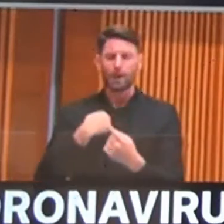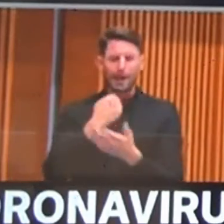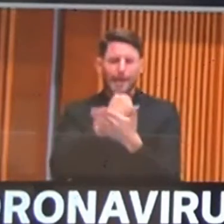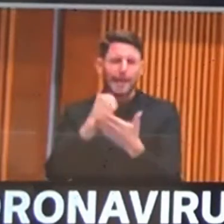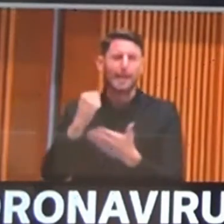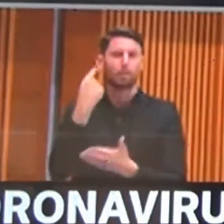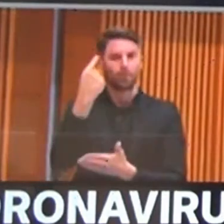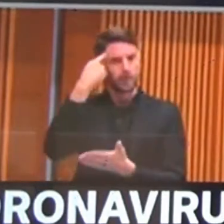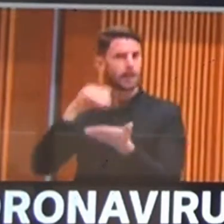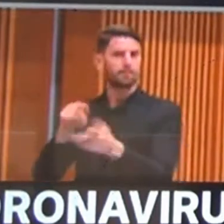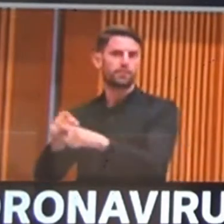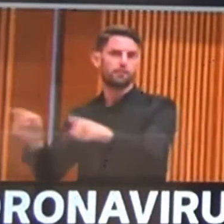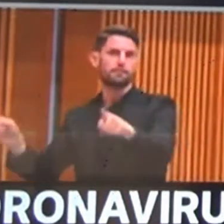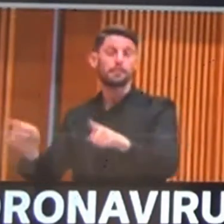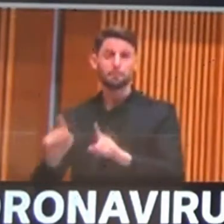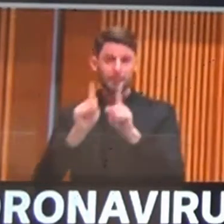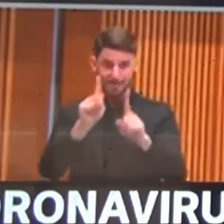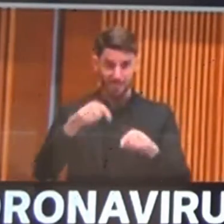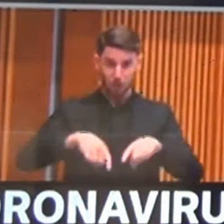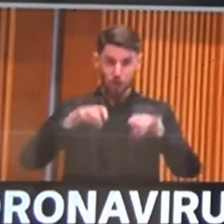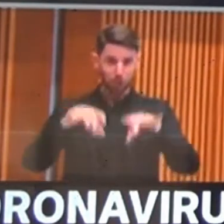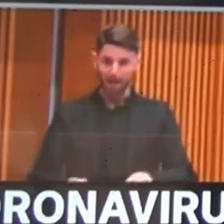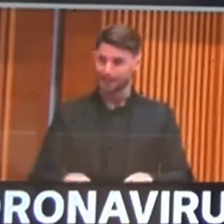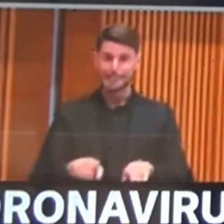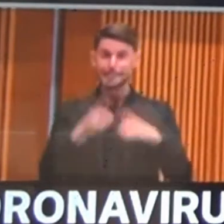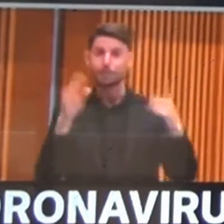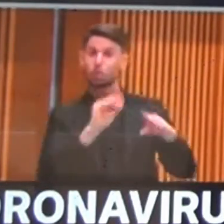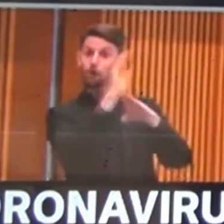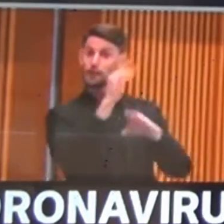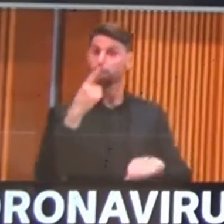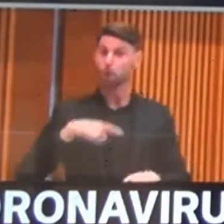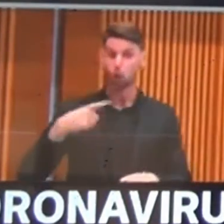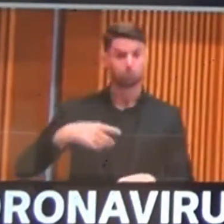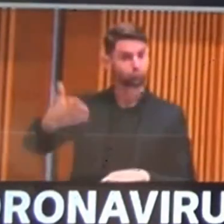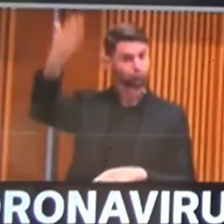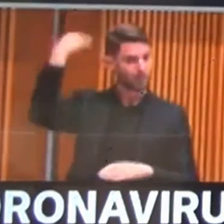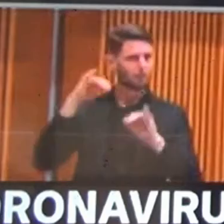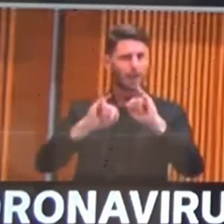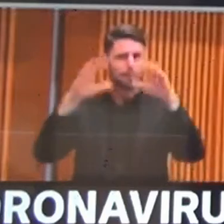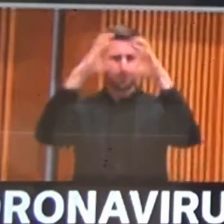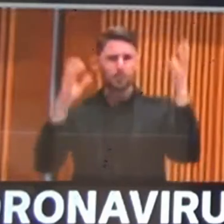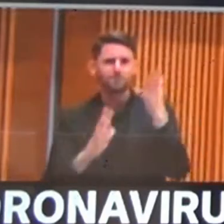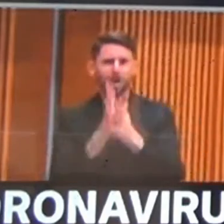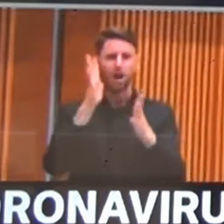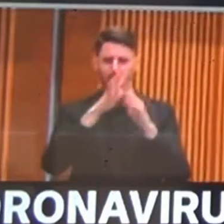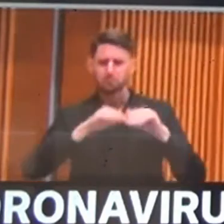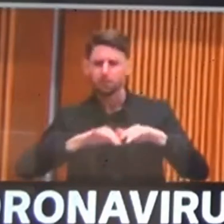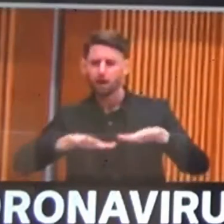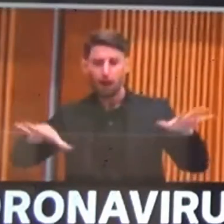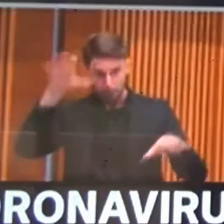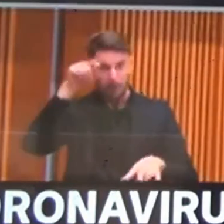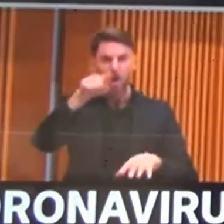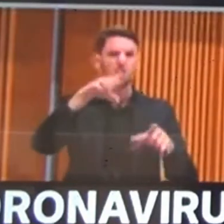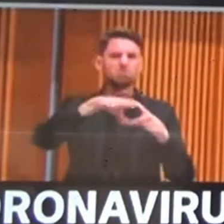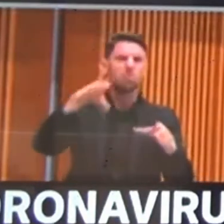season on the back of a horrendous bushfire crisis and air quality. The enormous amount of the stockpile